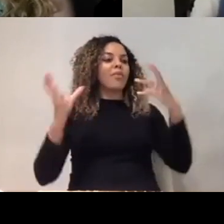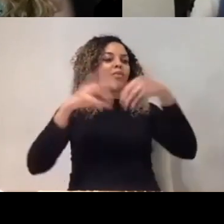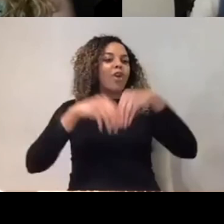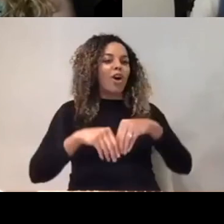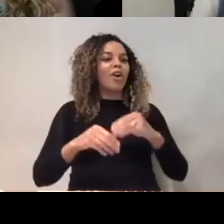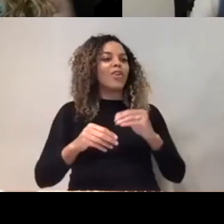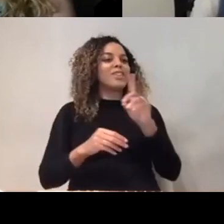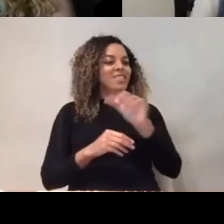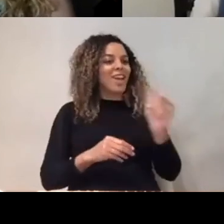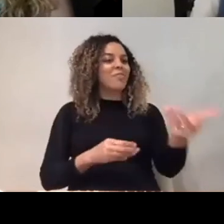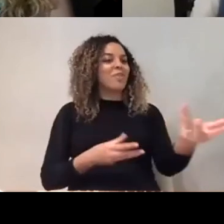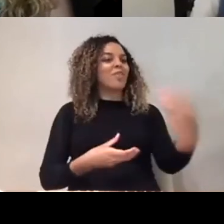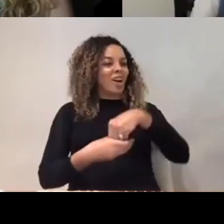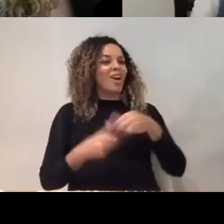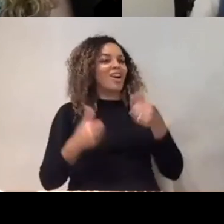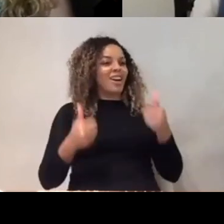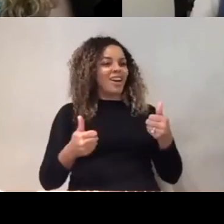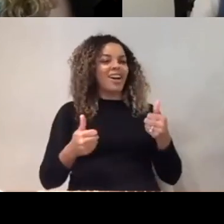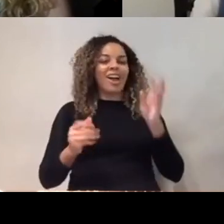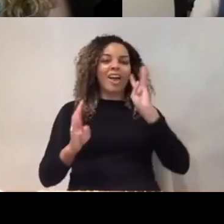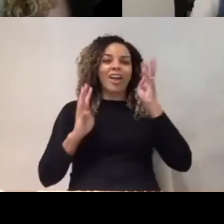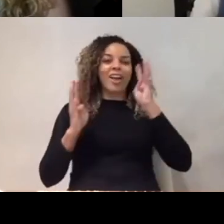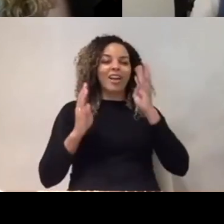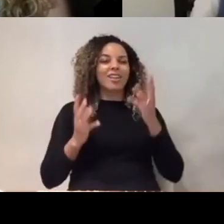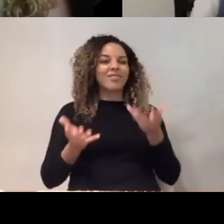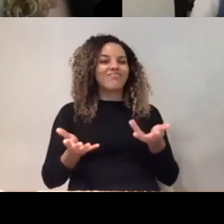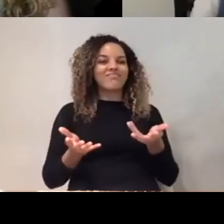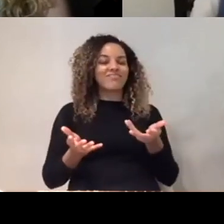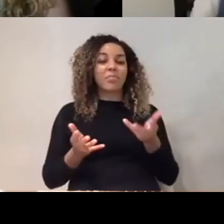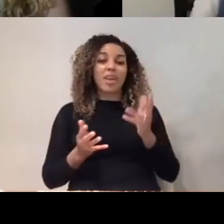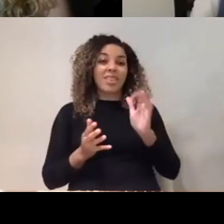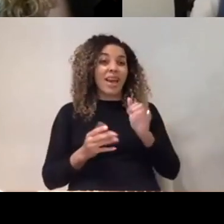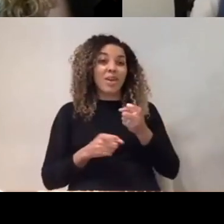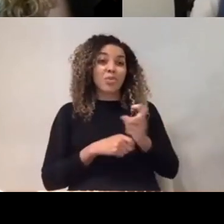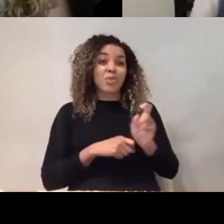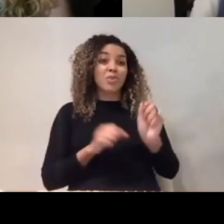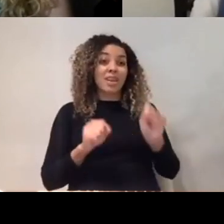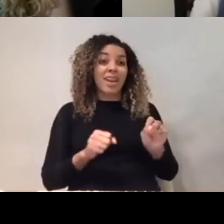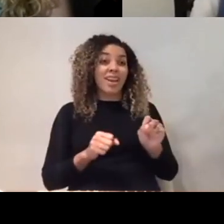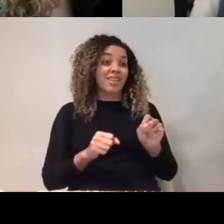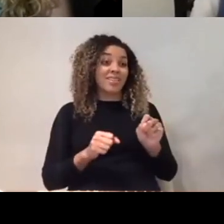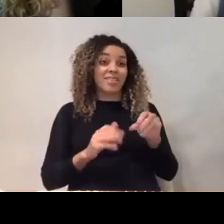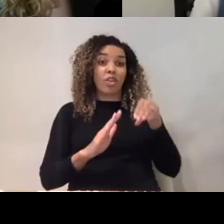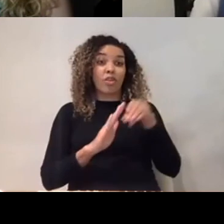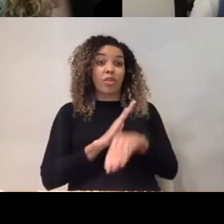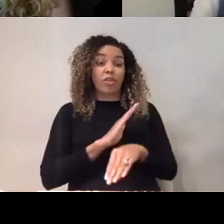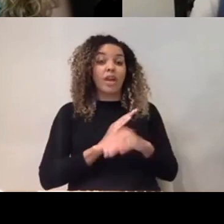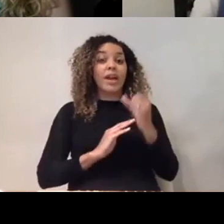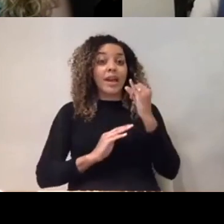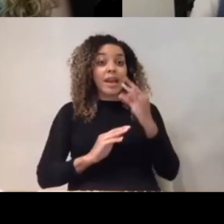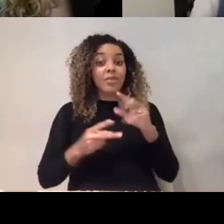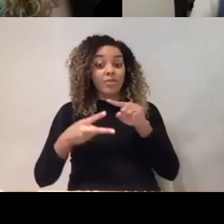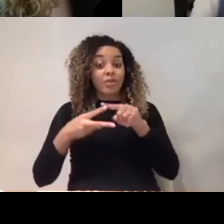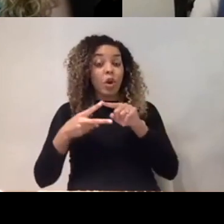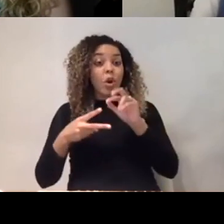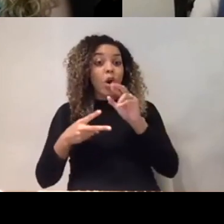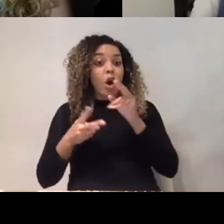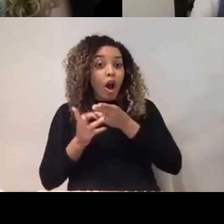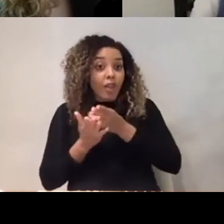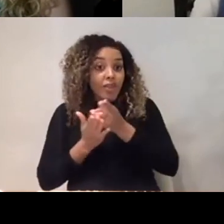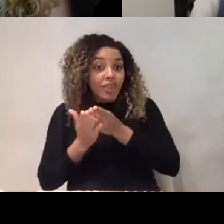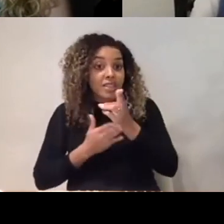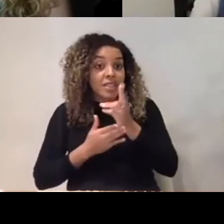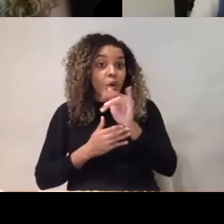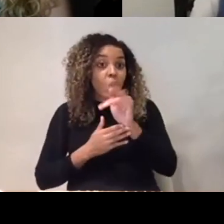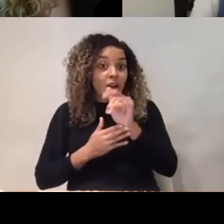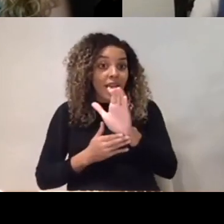think can be really damaging. But there, again, are really two clear options. It's either like do it super organically or just cast someone in a role